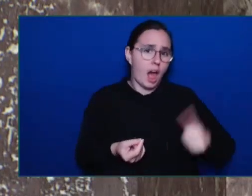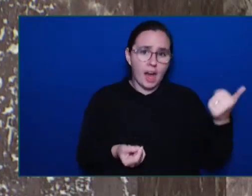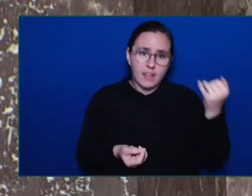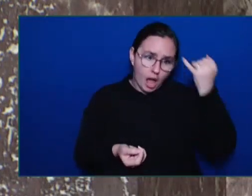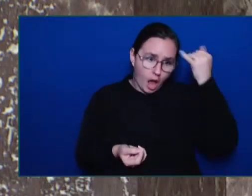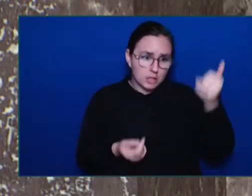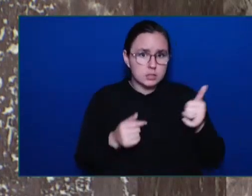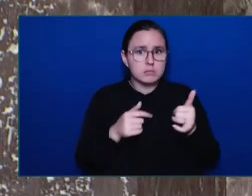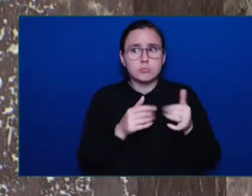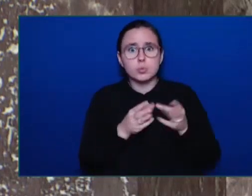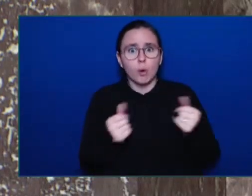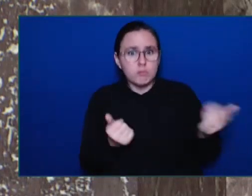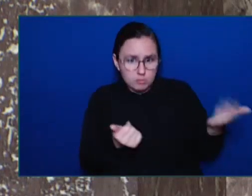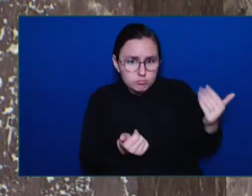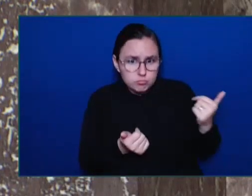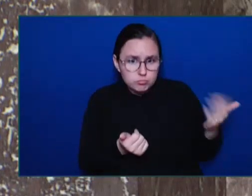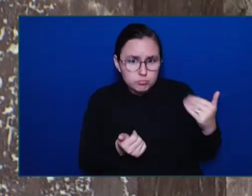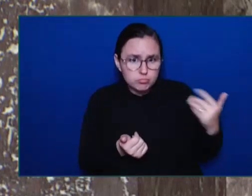Honourable Speaker.